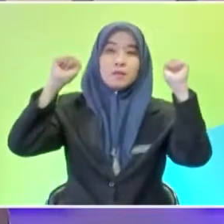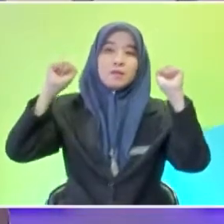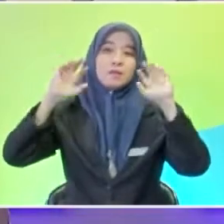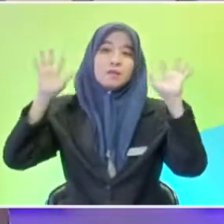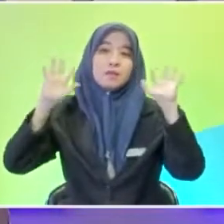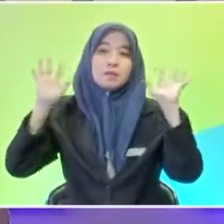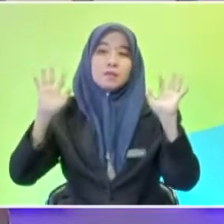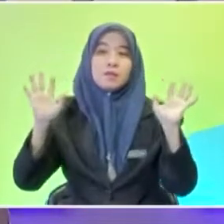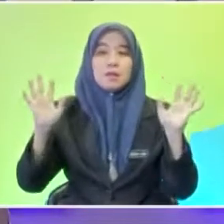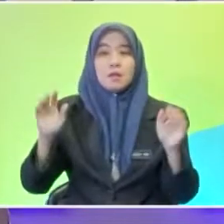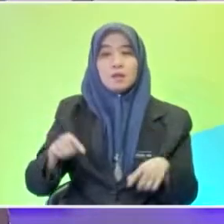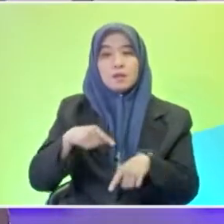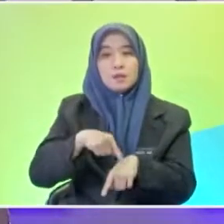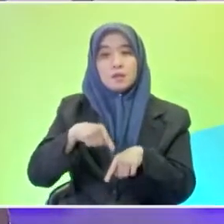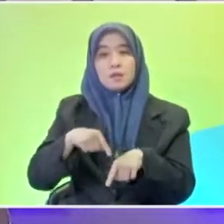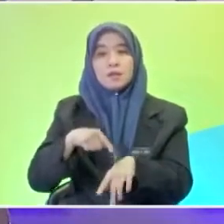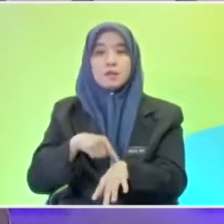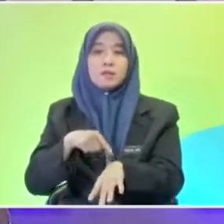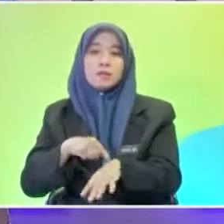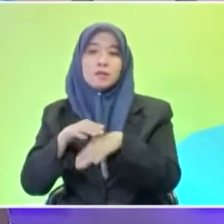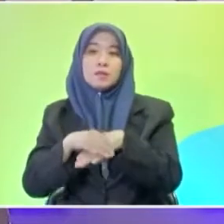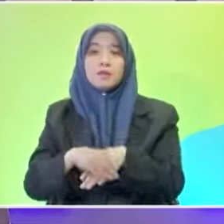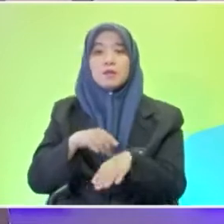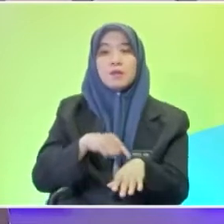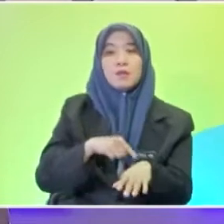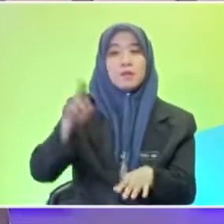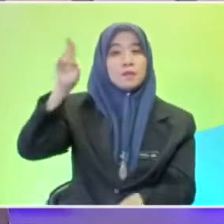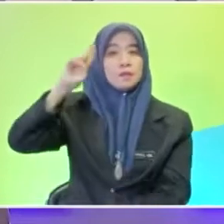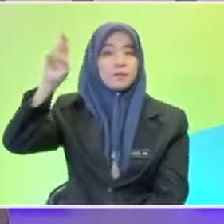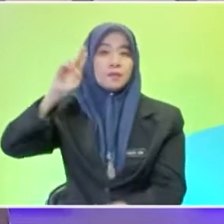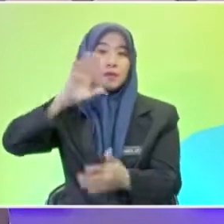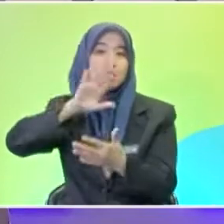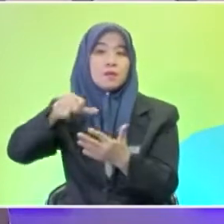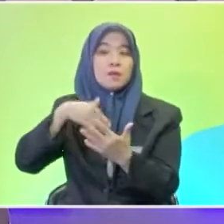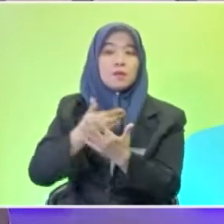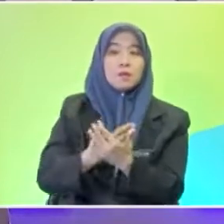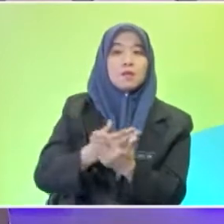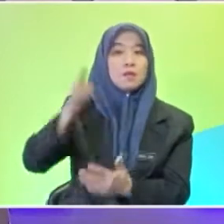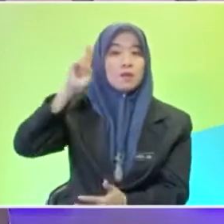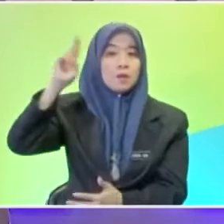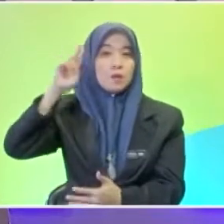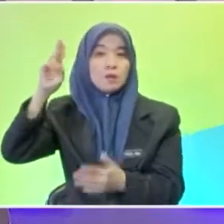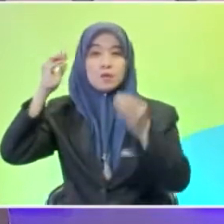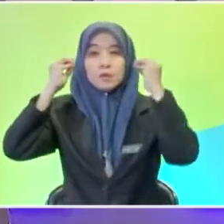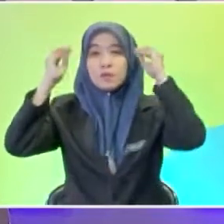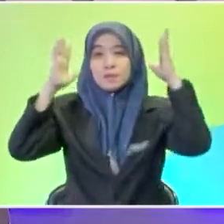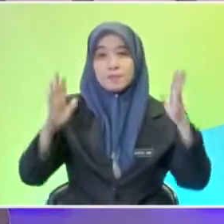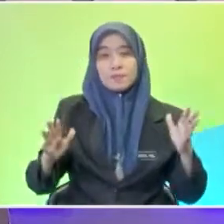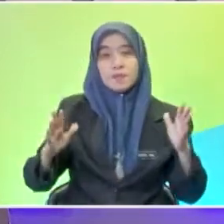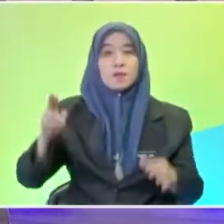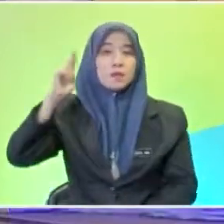Yippee, it's English time. Hello everyone. Hello